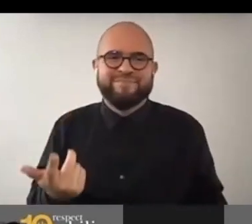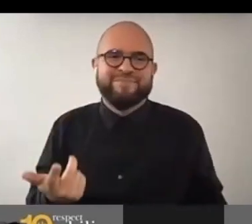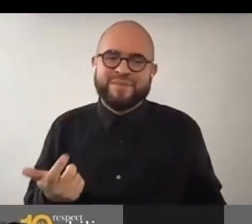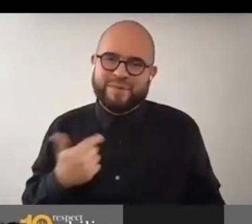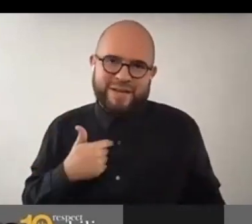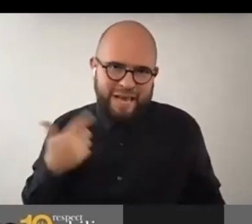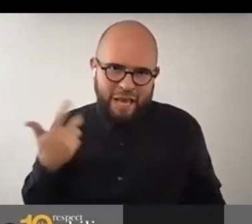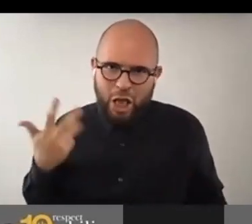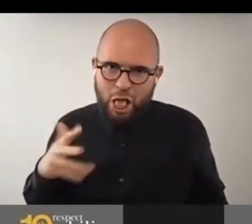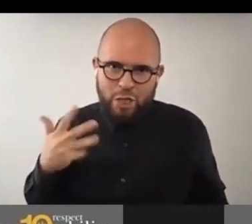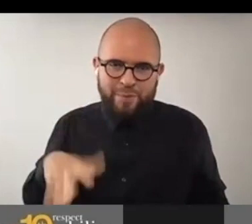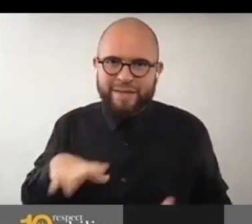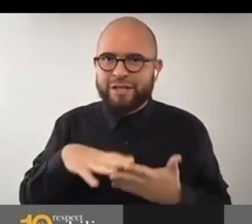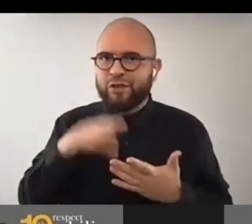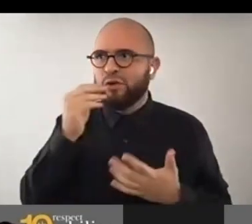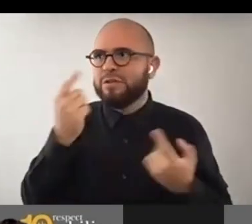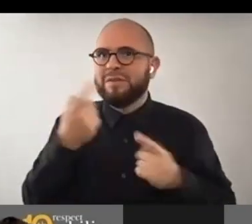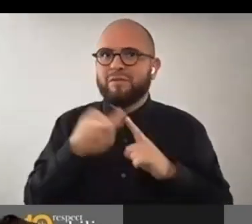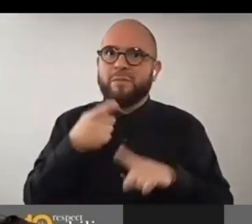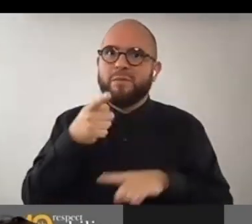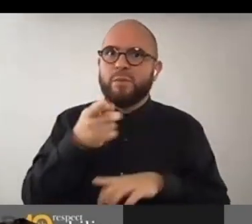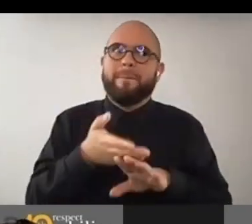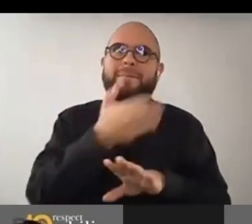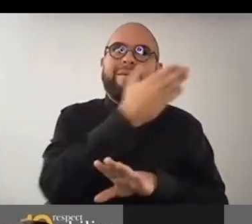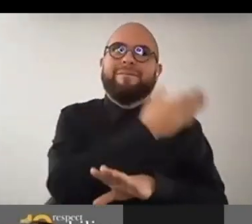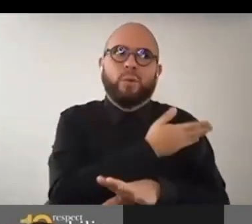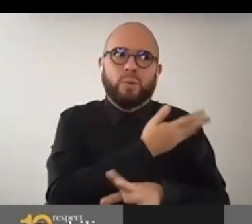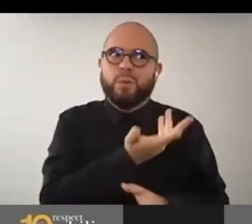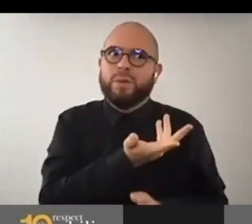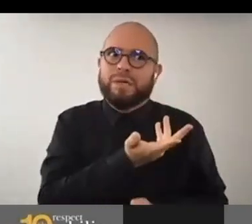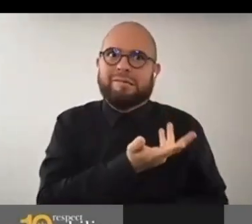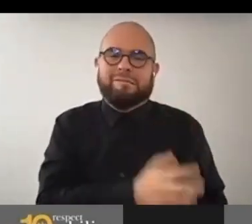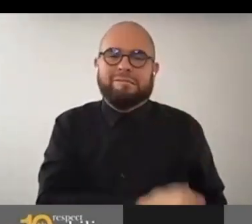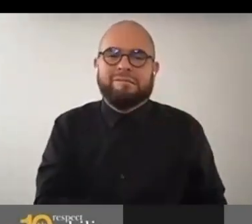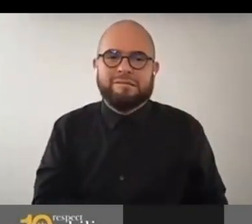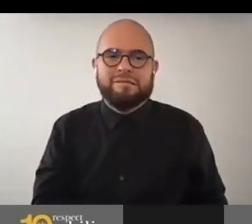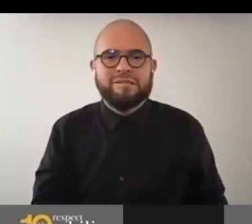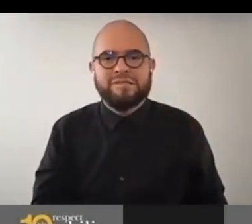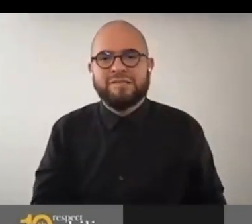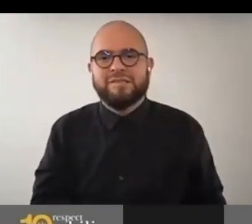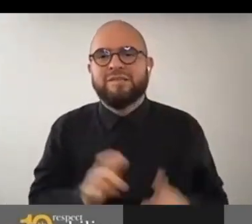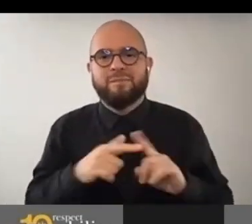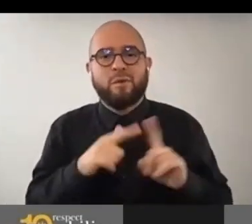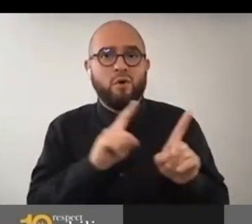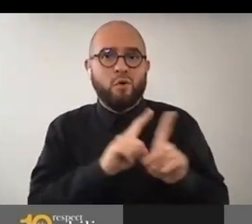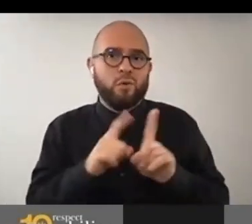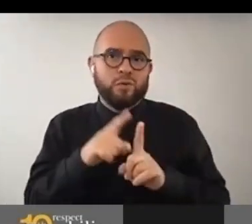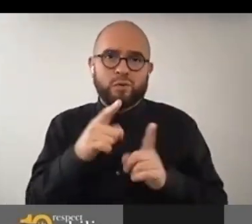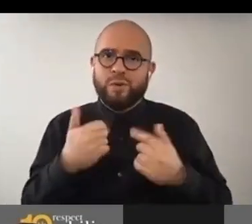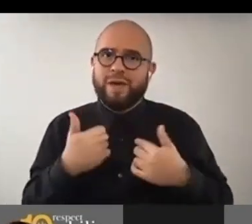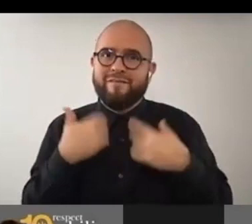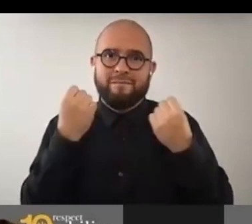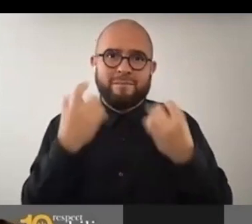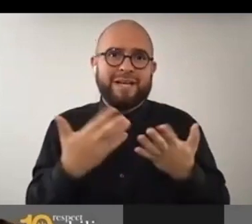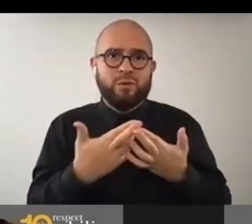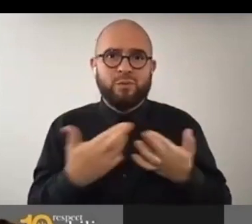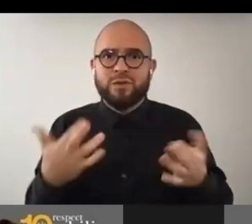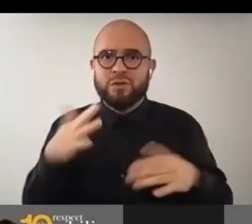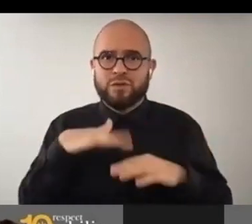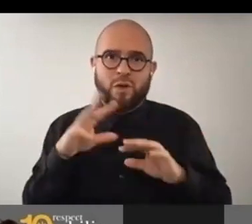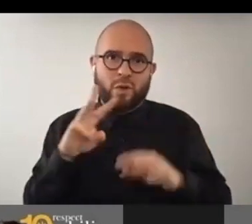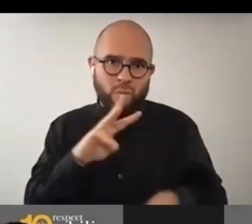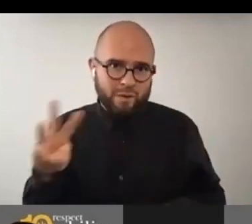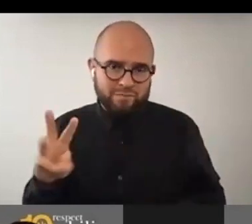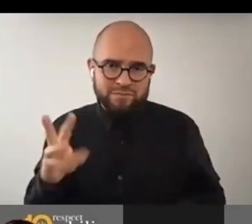already learn something from you guys before as well. But you also have a lot of resources on the website for anybody who isn't already in